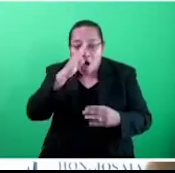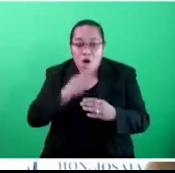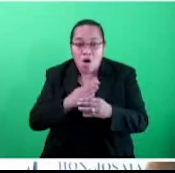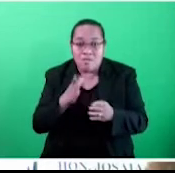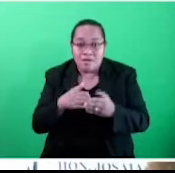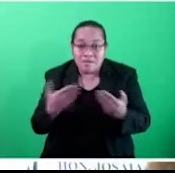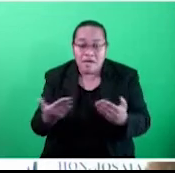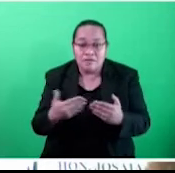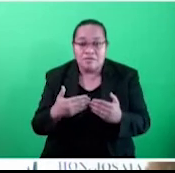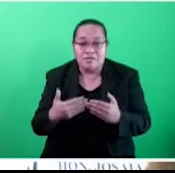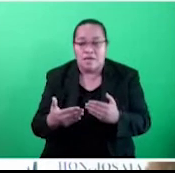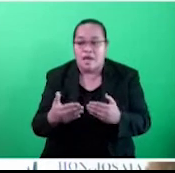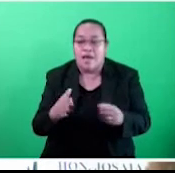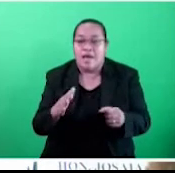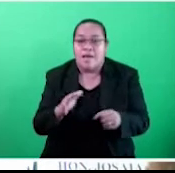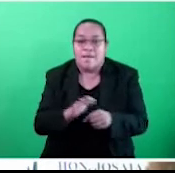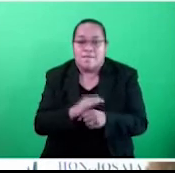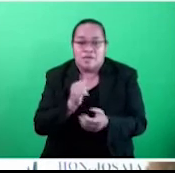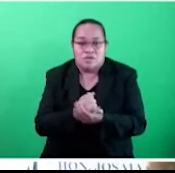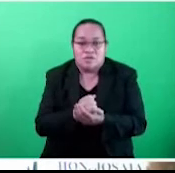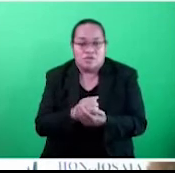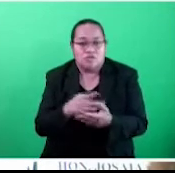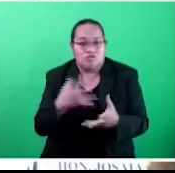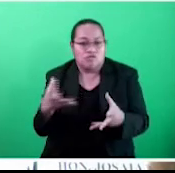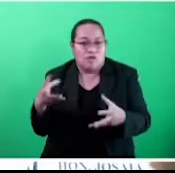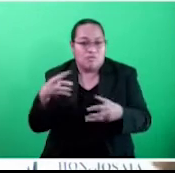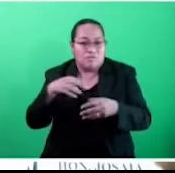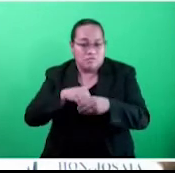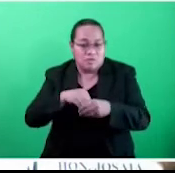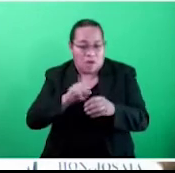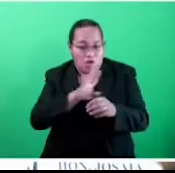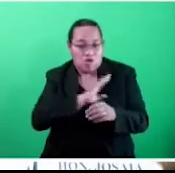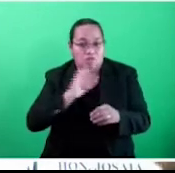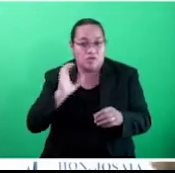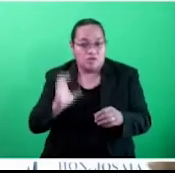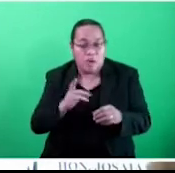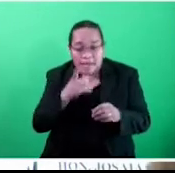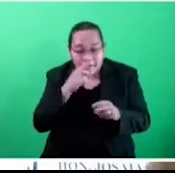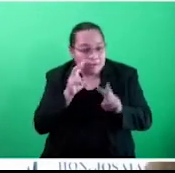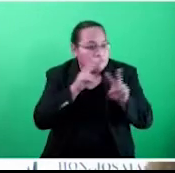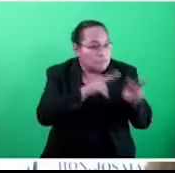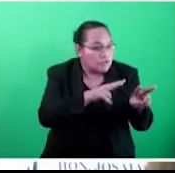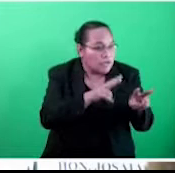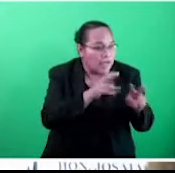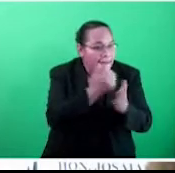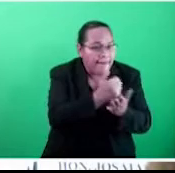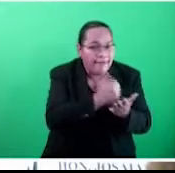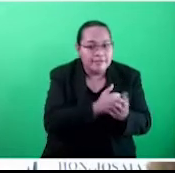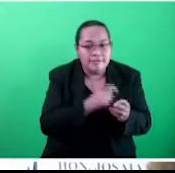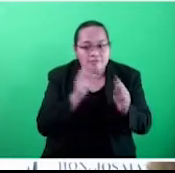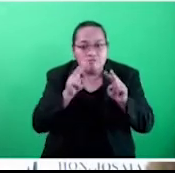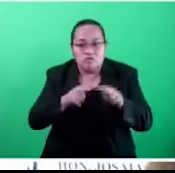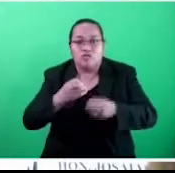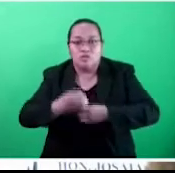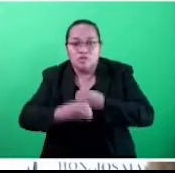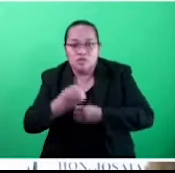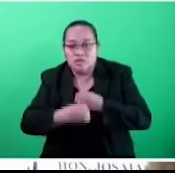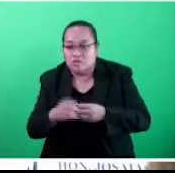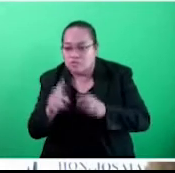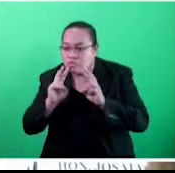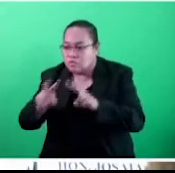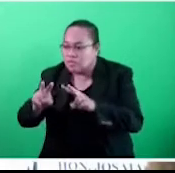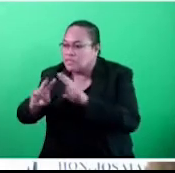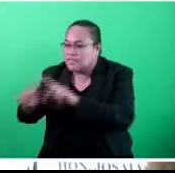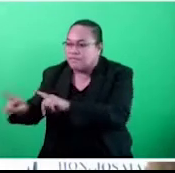a multi-pronged or multifaceted commission that, for example, can look at accountants, can look at engineers and various